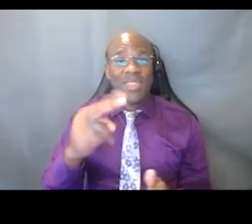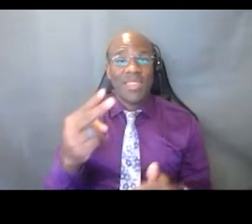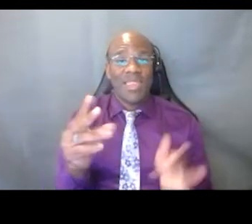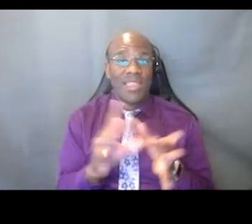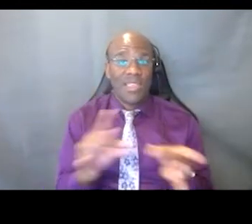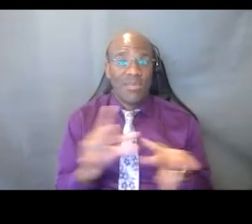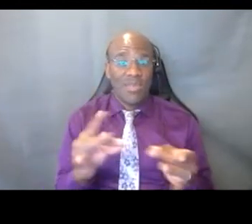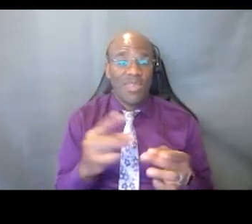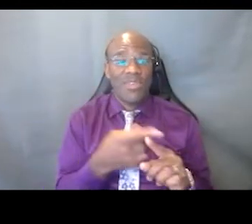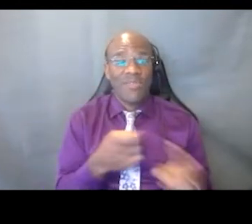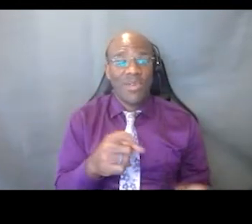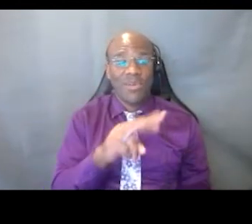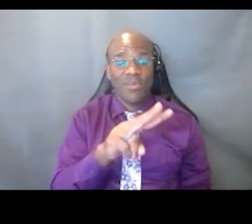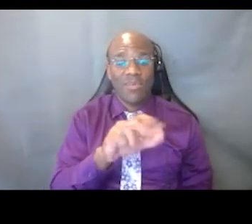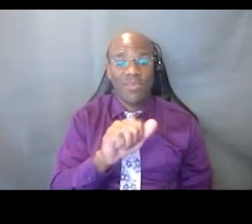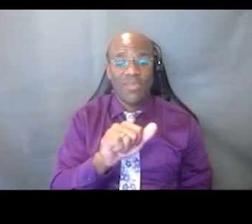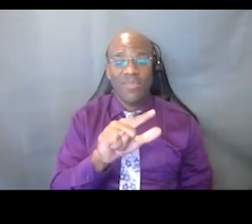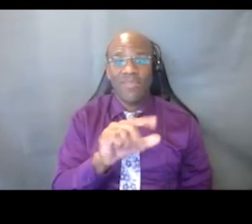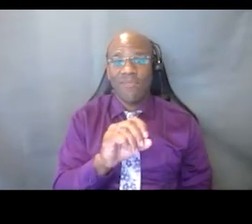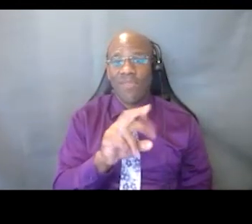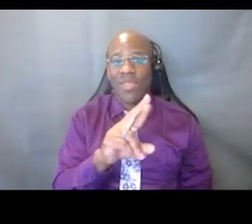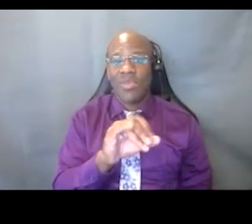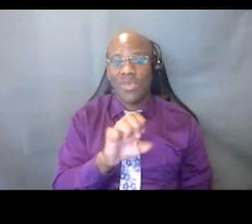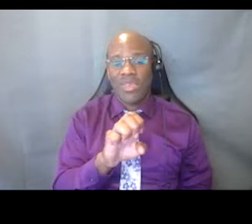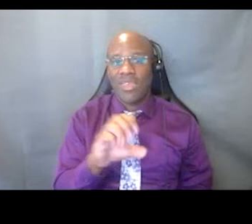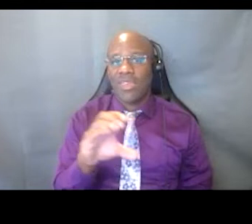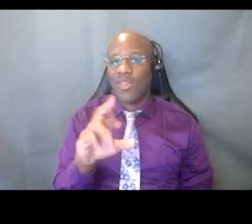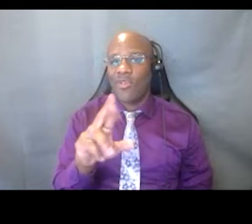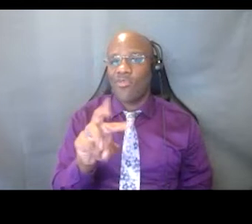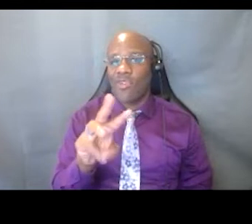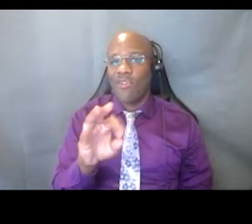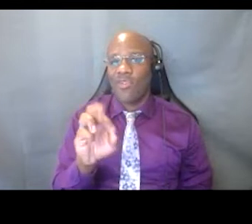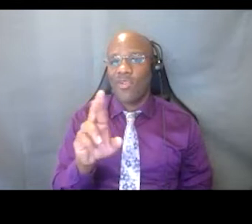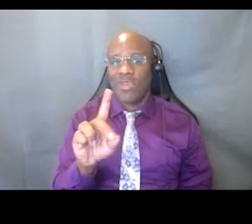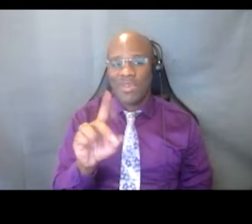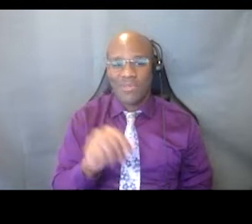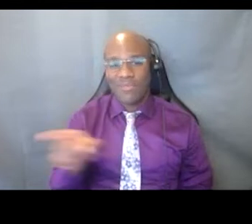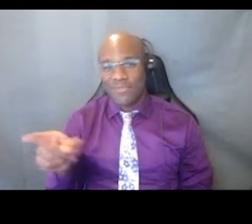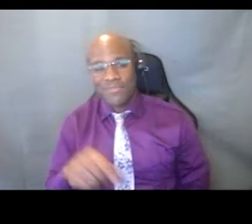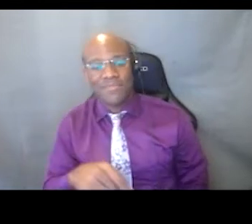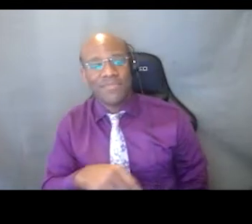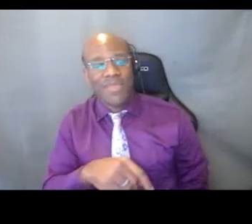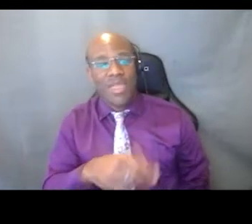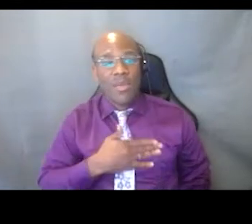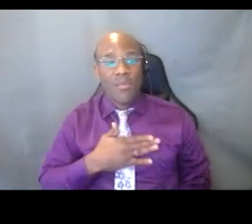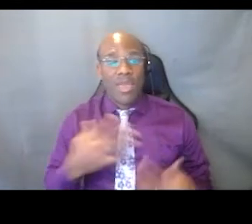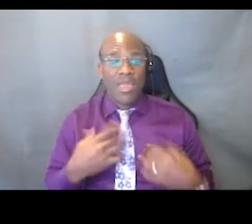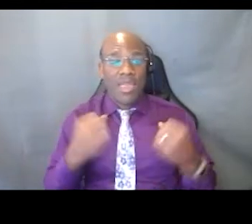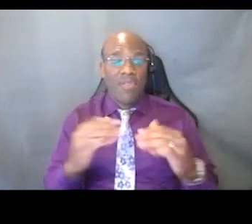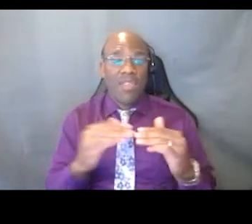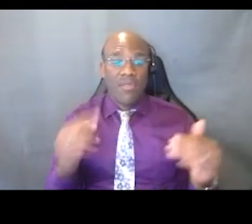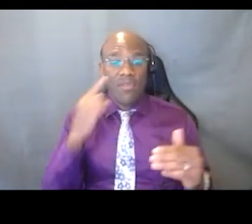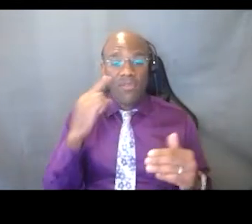Crawford. And so Benita is going to read this one and tell you a little about Valerie. My confidence level for creating an opportunity for my family is